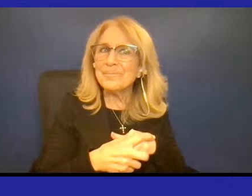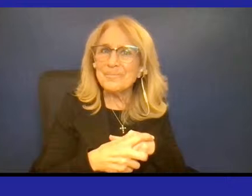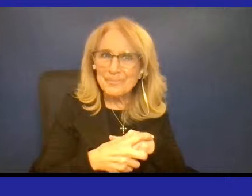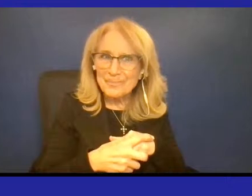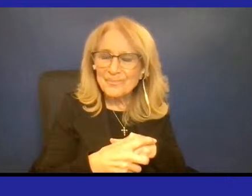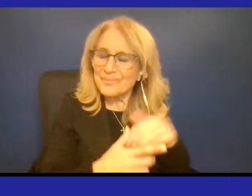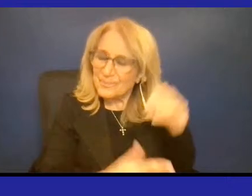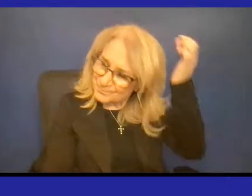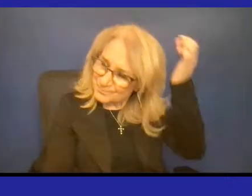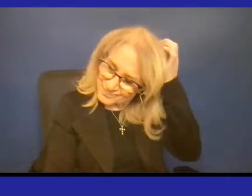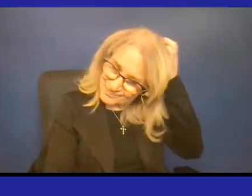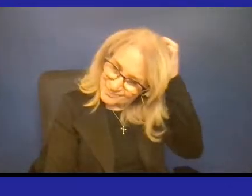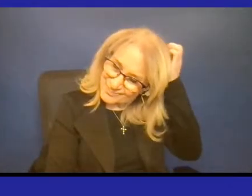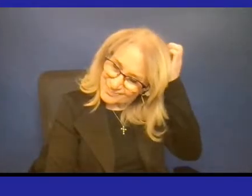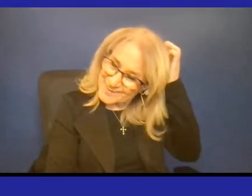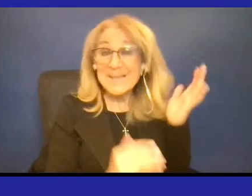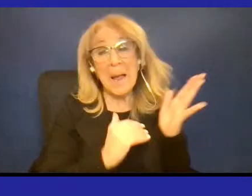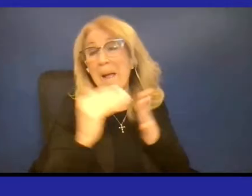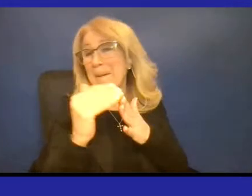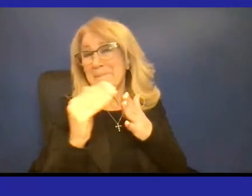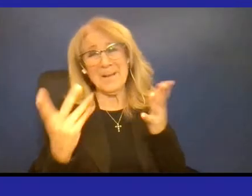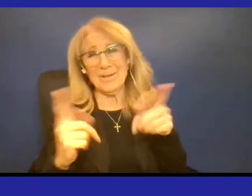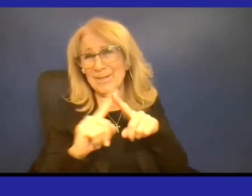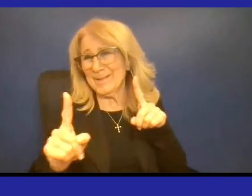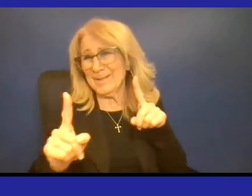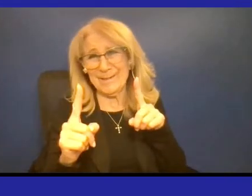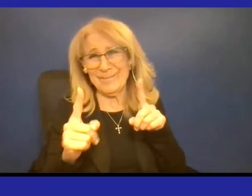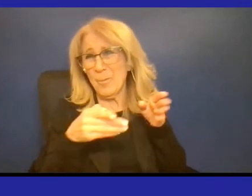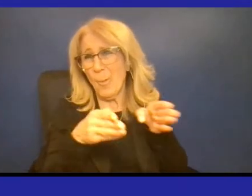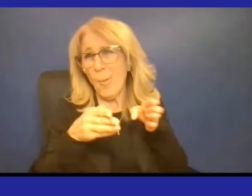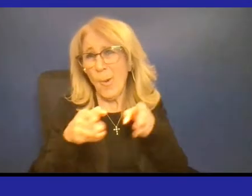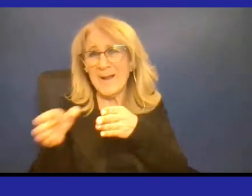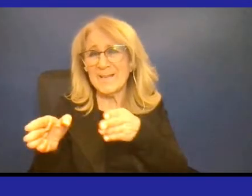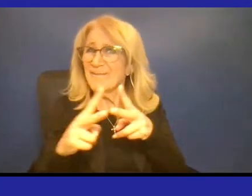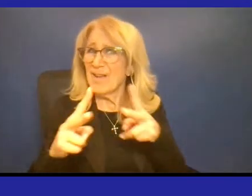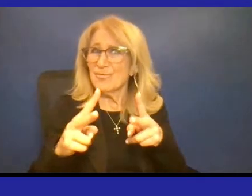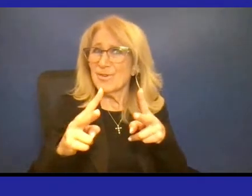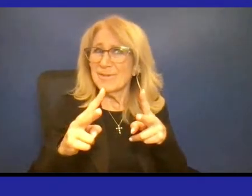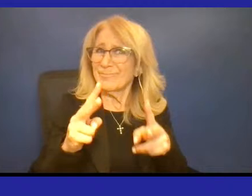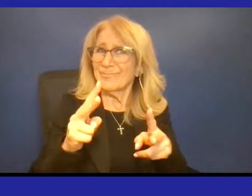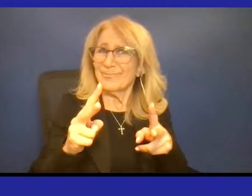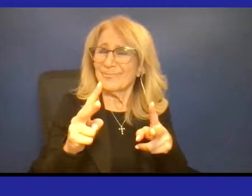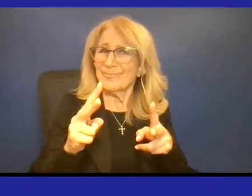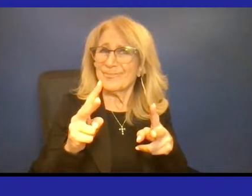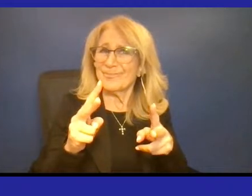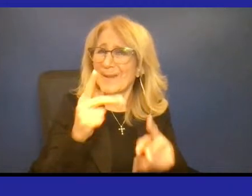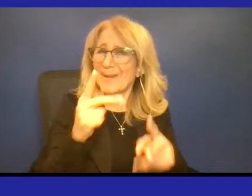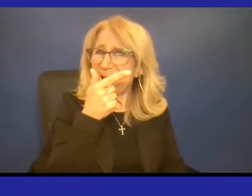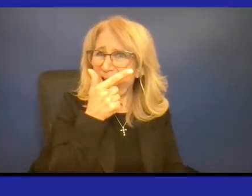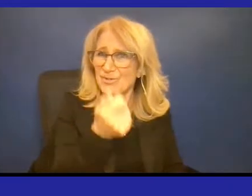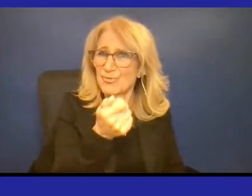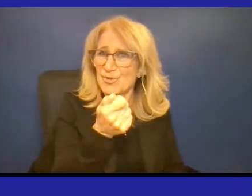a million ways that they could do it. This is so interesting. So, and I have The My Chart so- steering committee. Yeah.